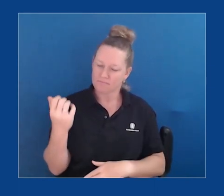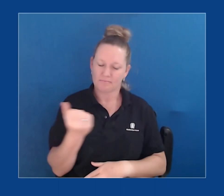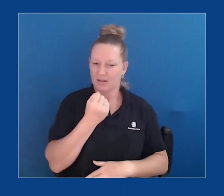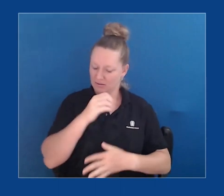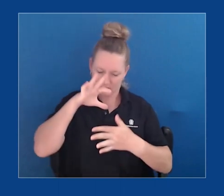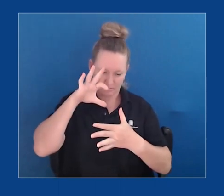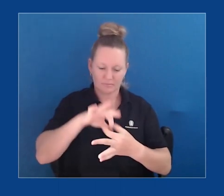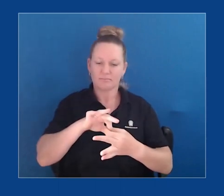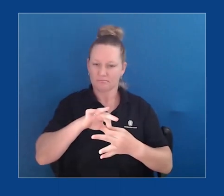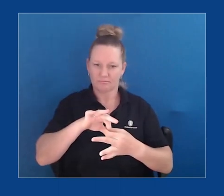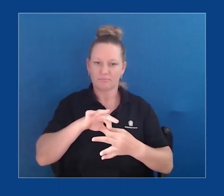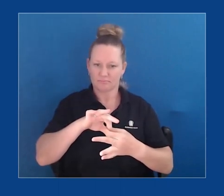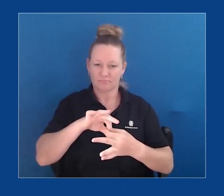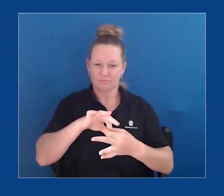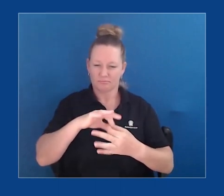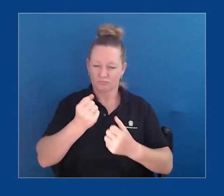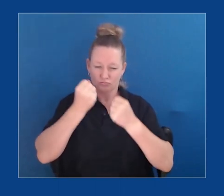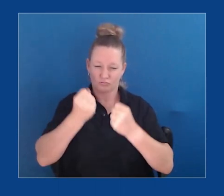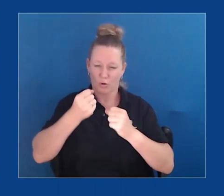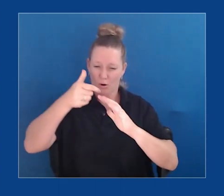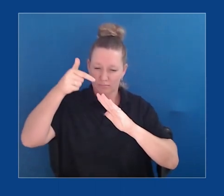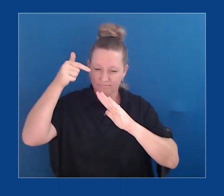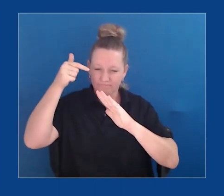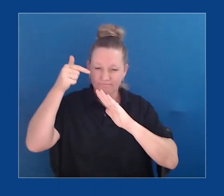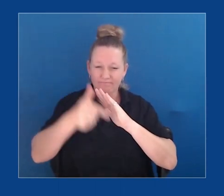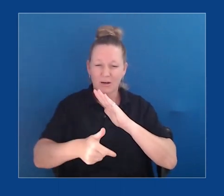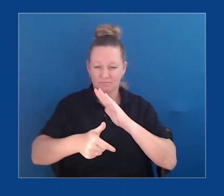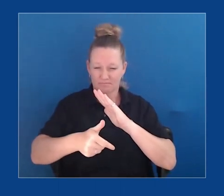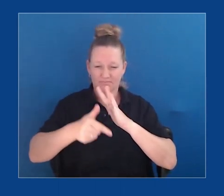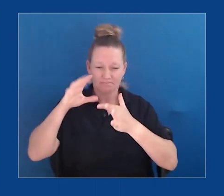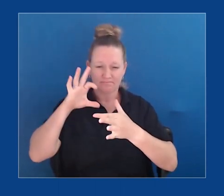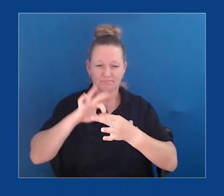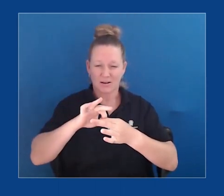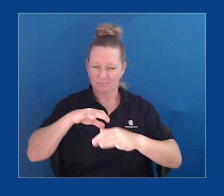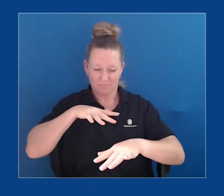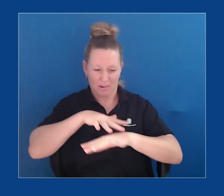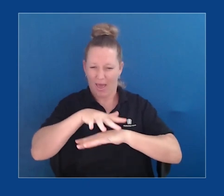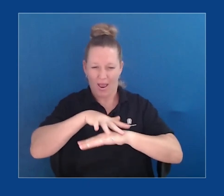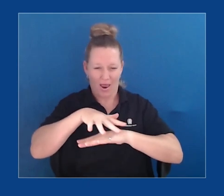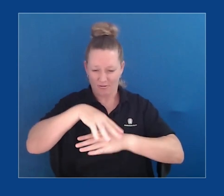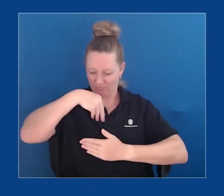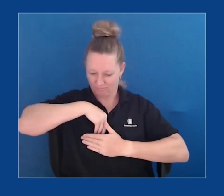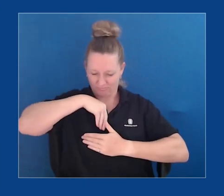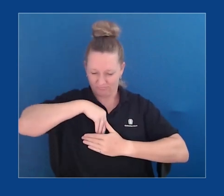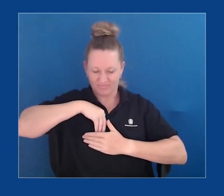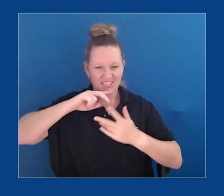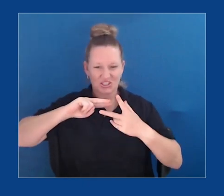connections run strong and deep in our blood. It's in our genes. It's